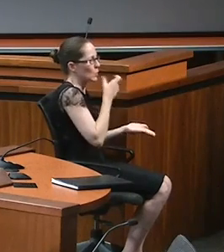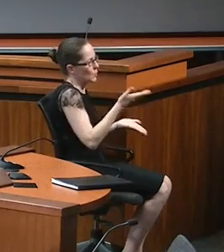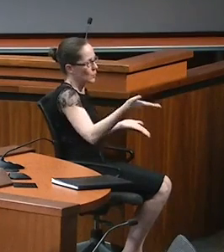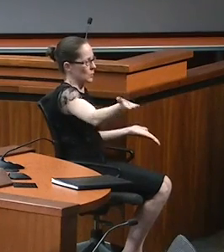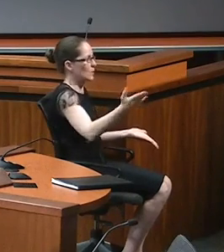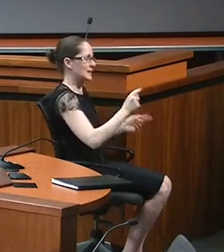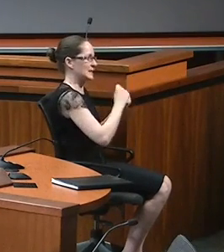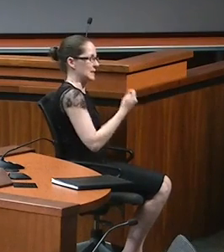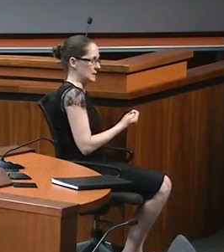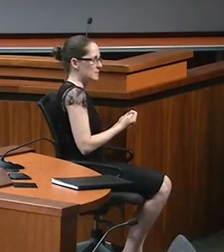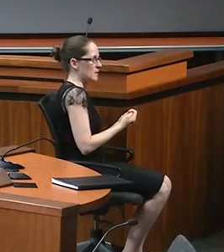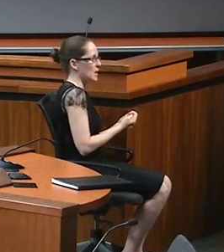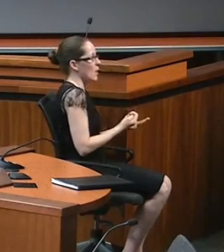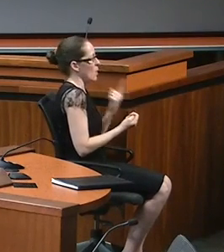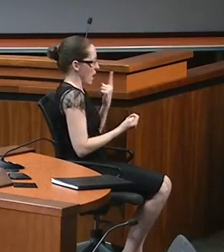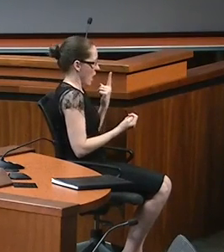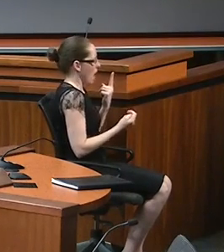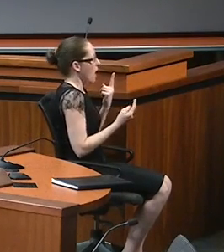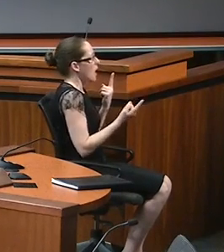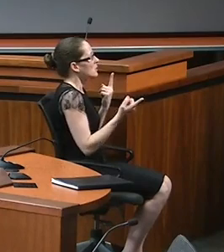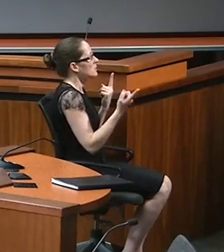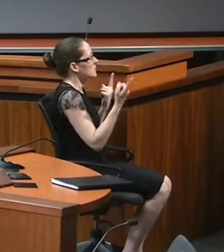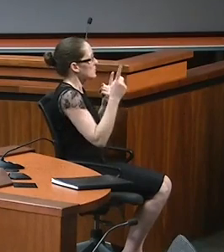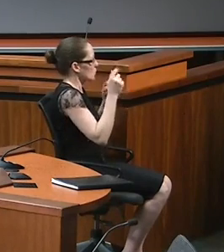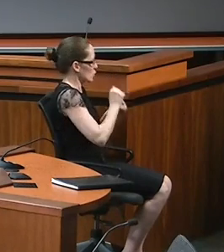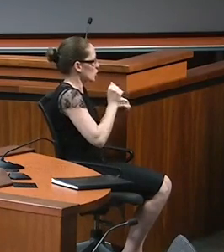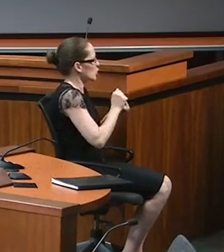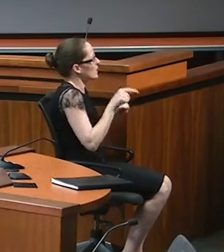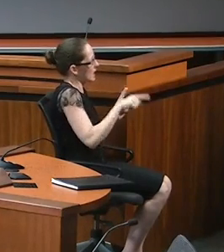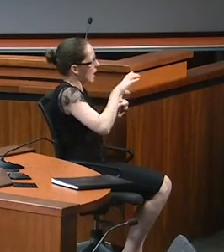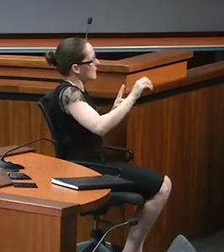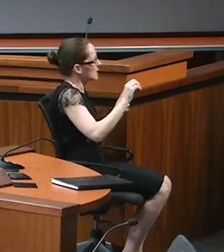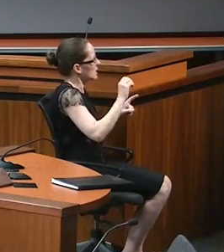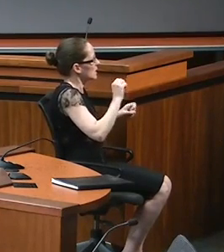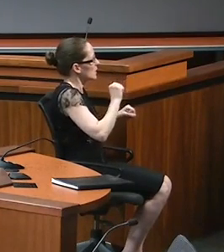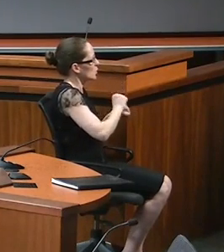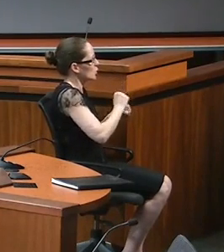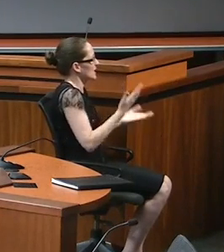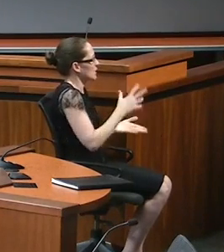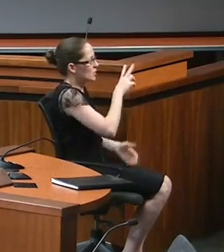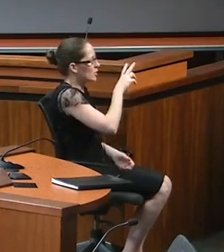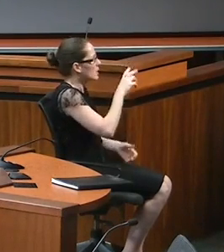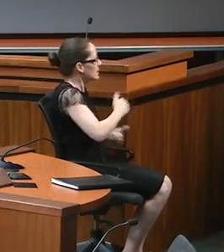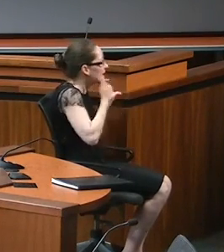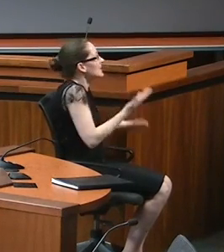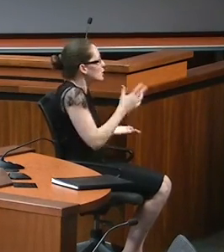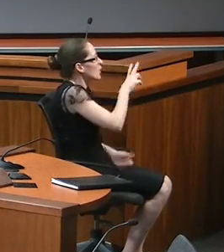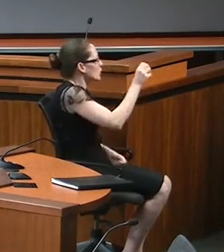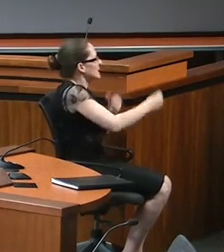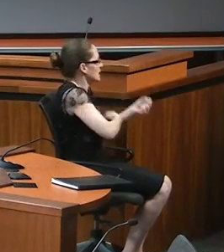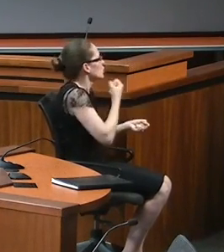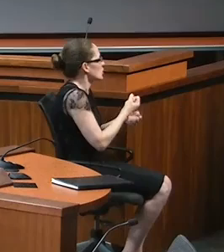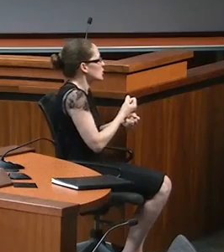he's been in Howard County for 34 years or in the area. I've known Tom probably for 33 of those years. He's